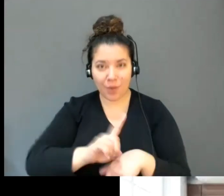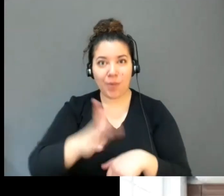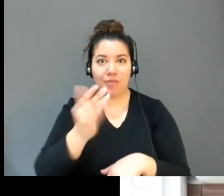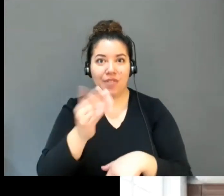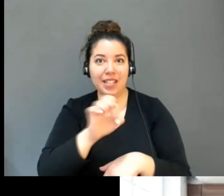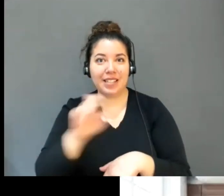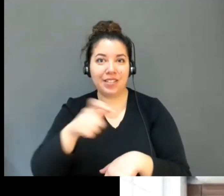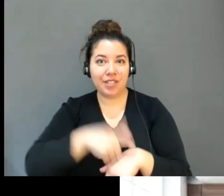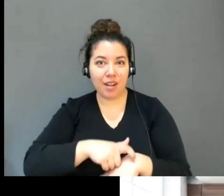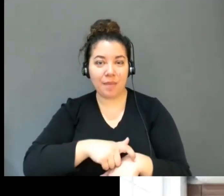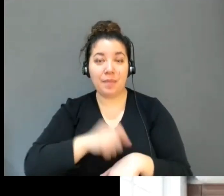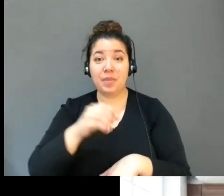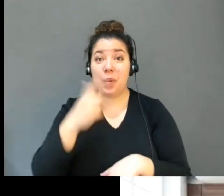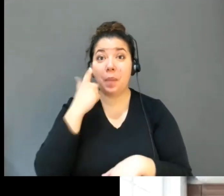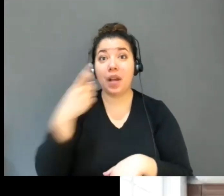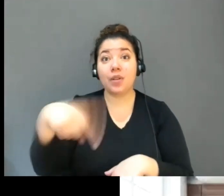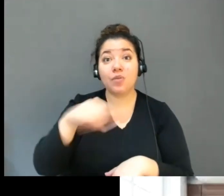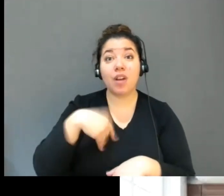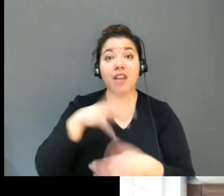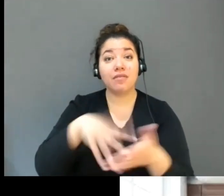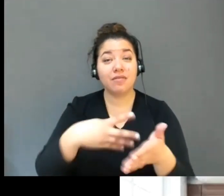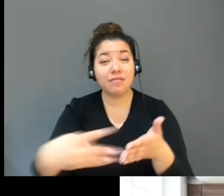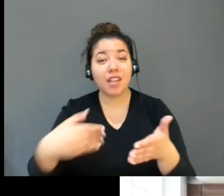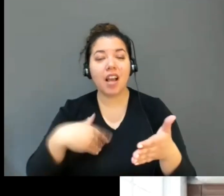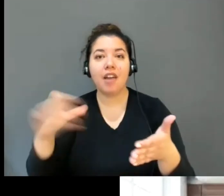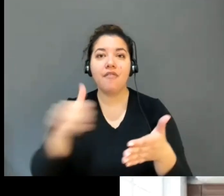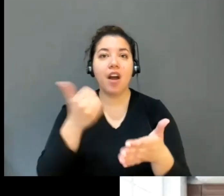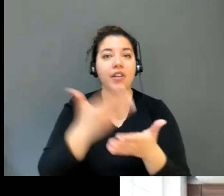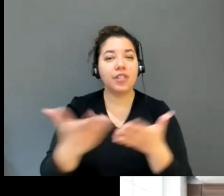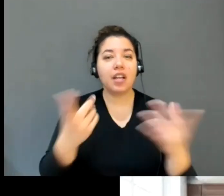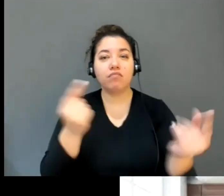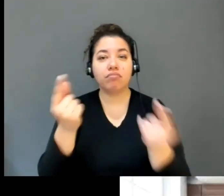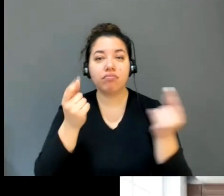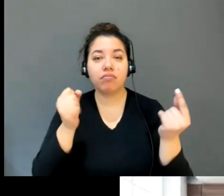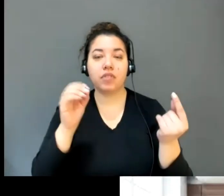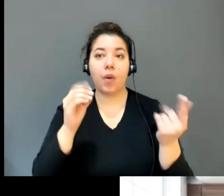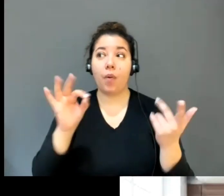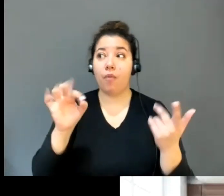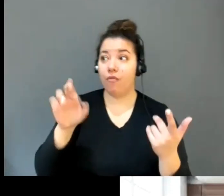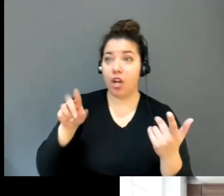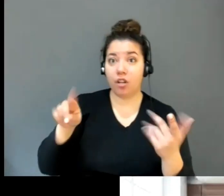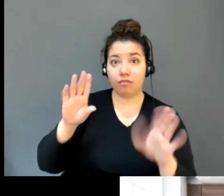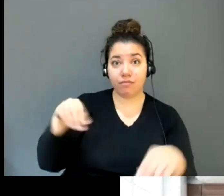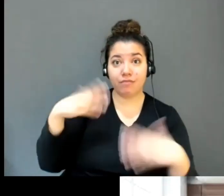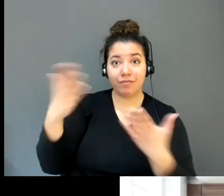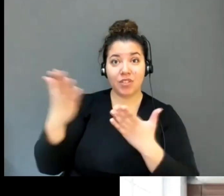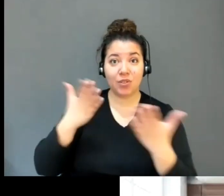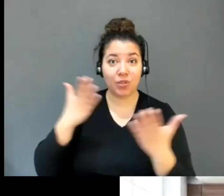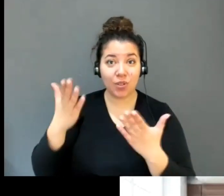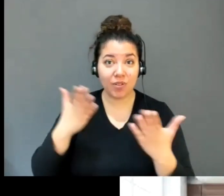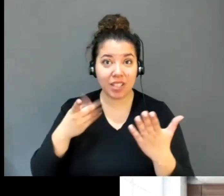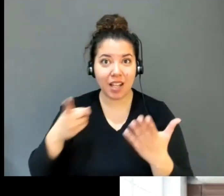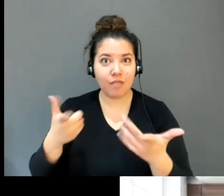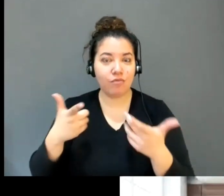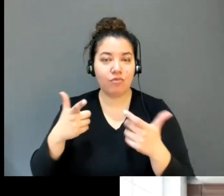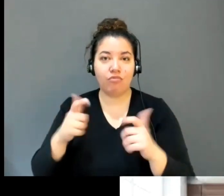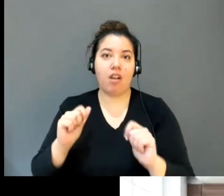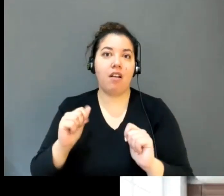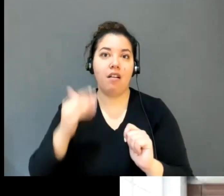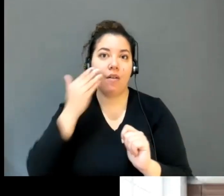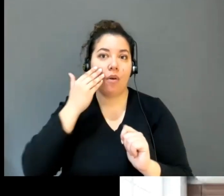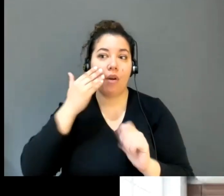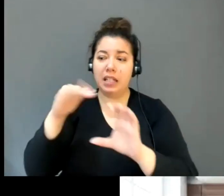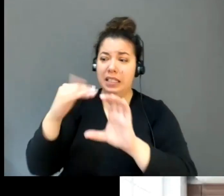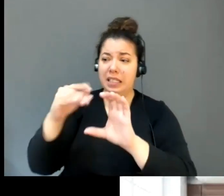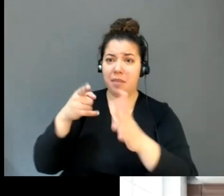because you all have schedules, you have other things to do. Just like Mr. Frieder provides a service, he's trying to diffuse this email